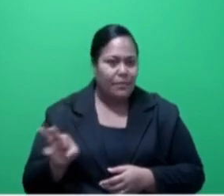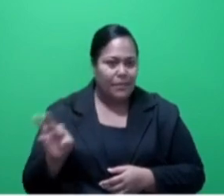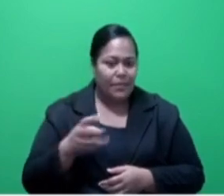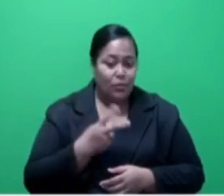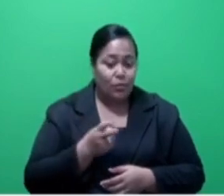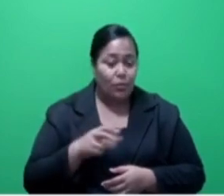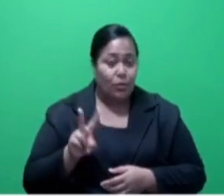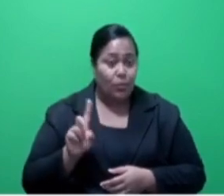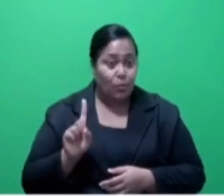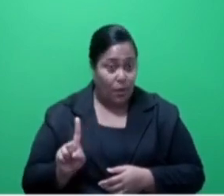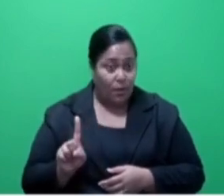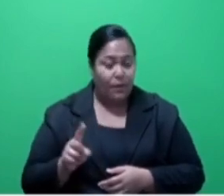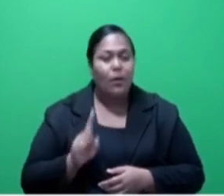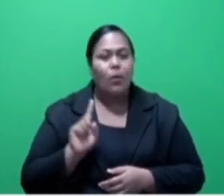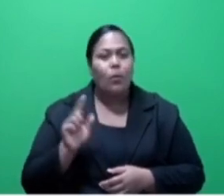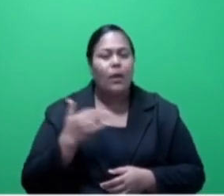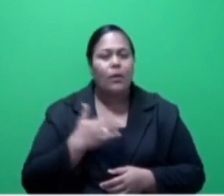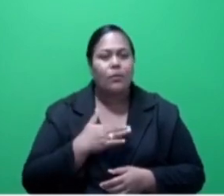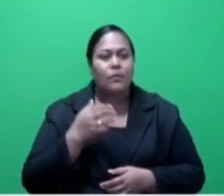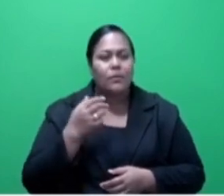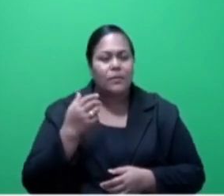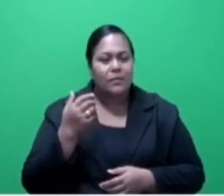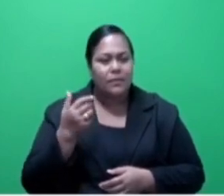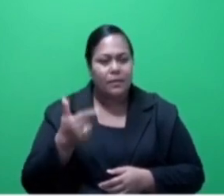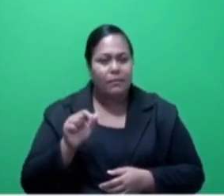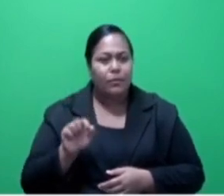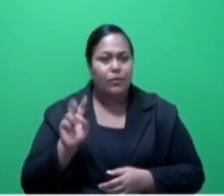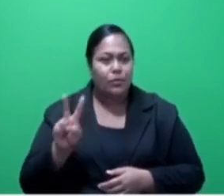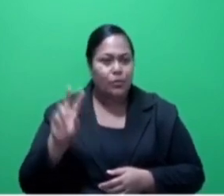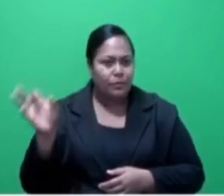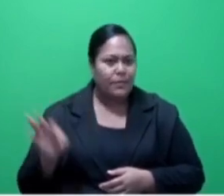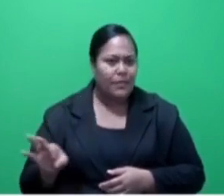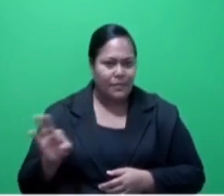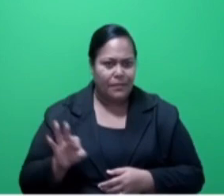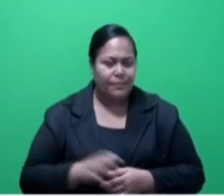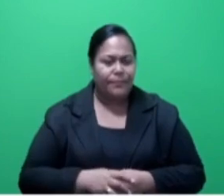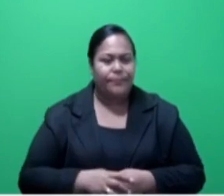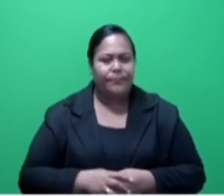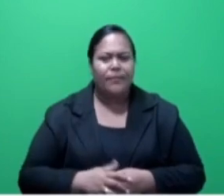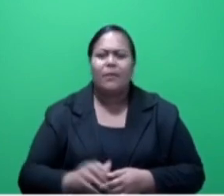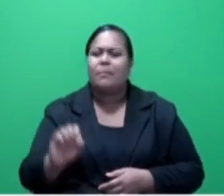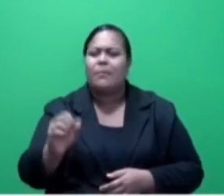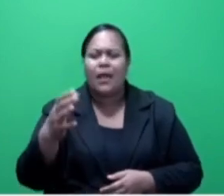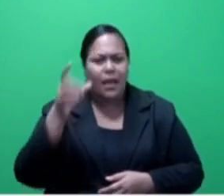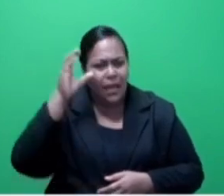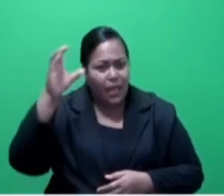is 137.2%. Bahamas, 59.7%